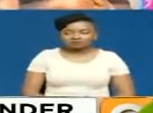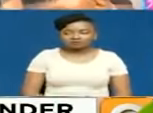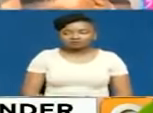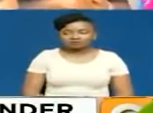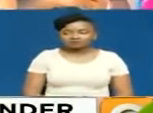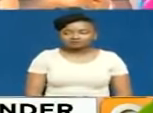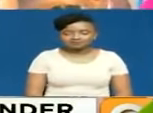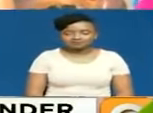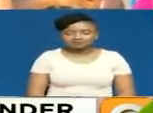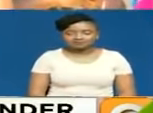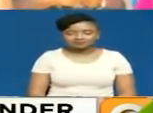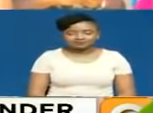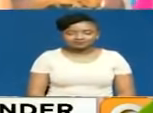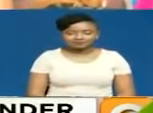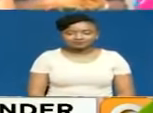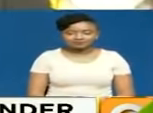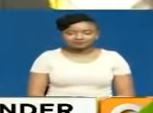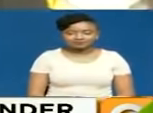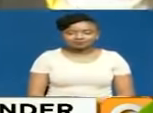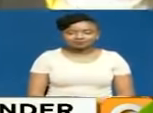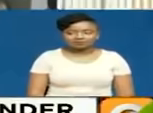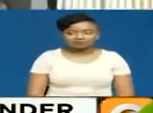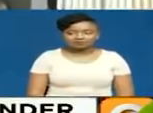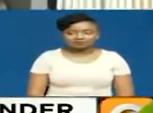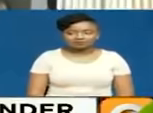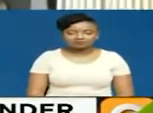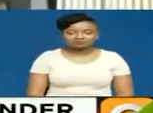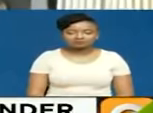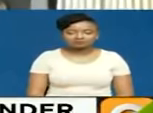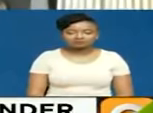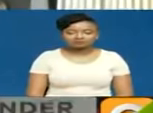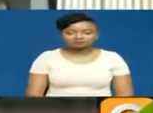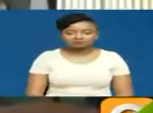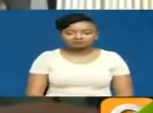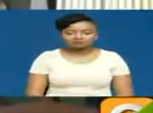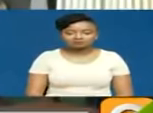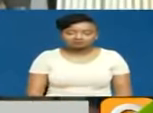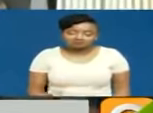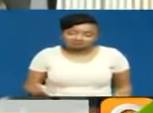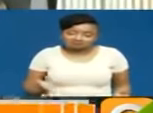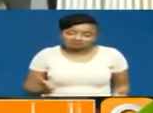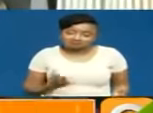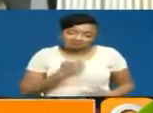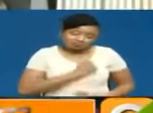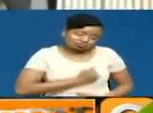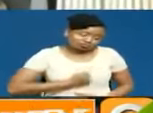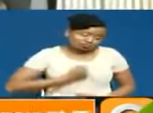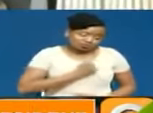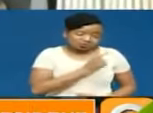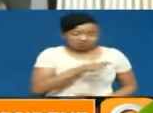his utterances yesterday that he should ship out. I have offended them, but I am sorry.